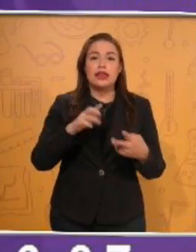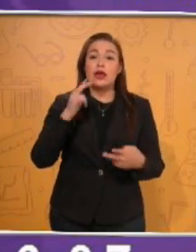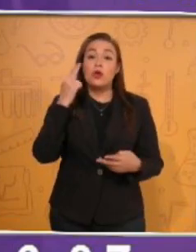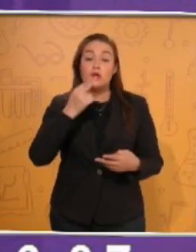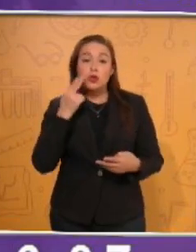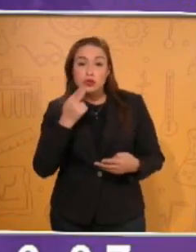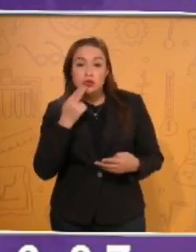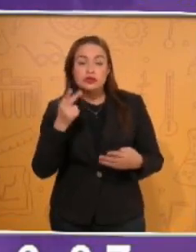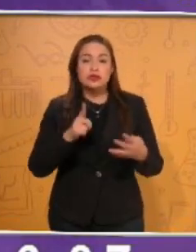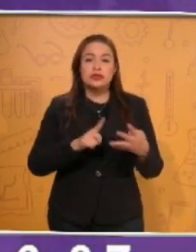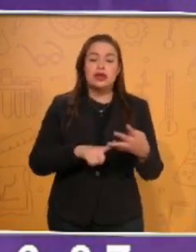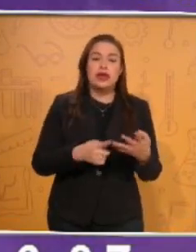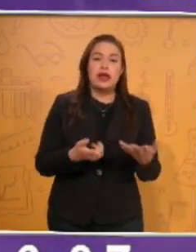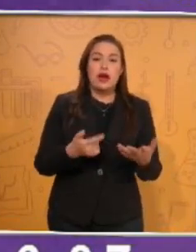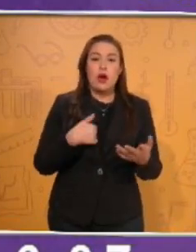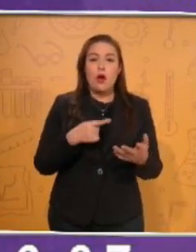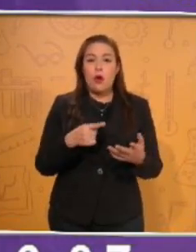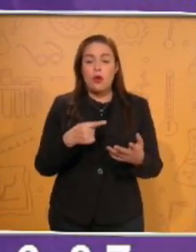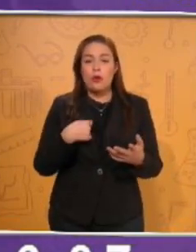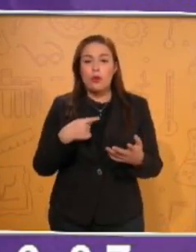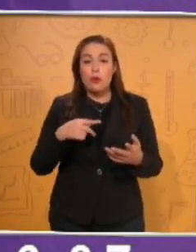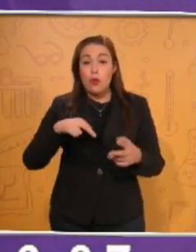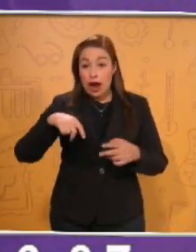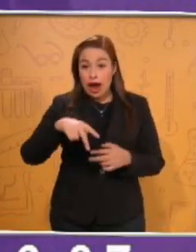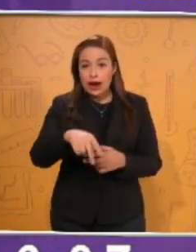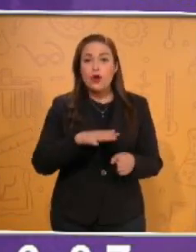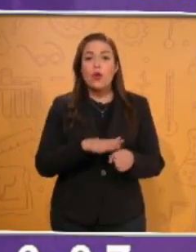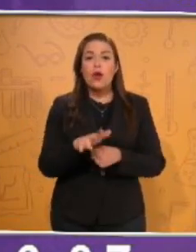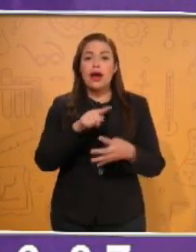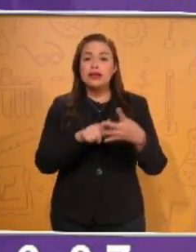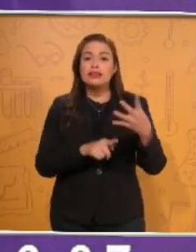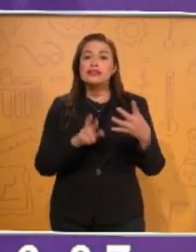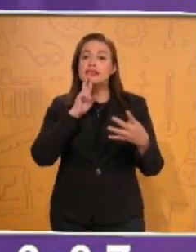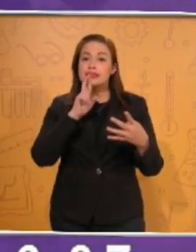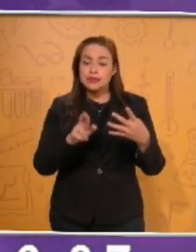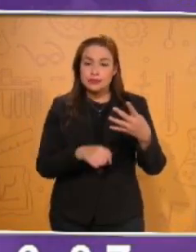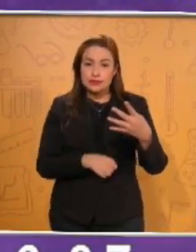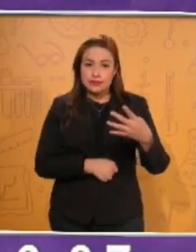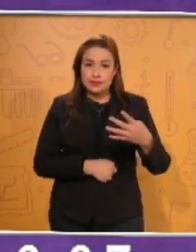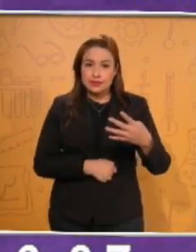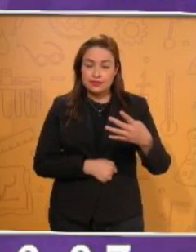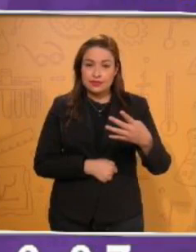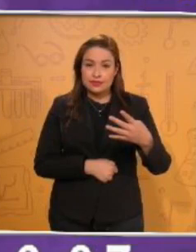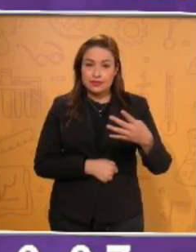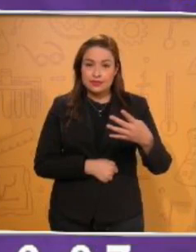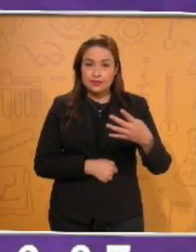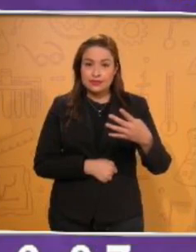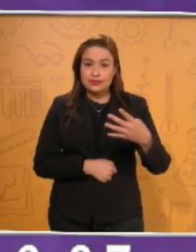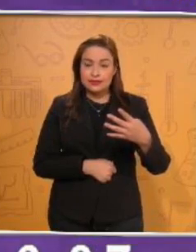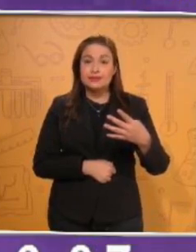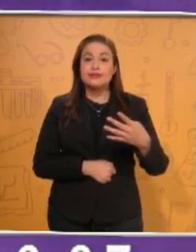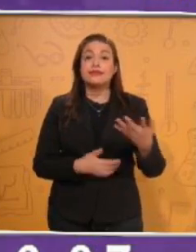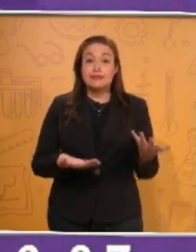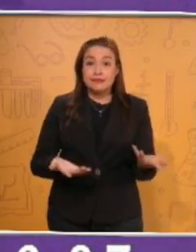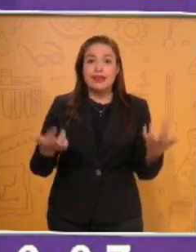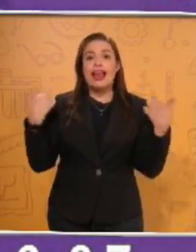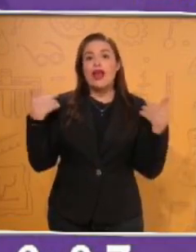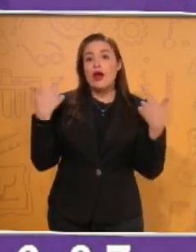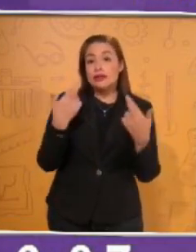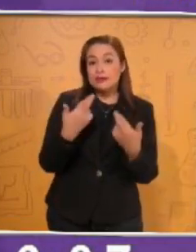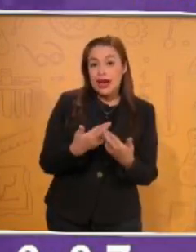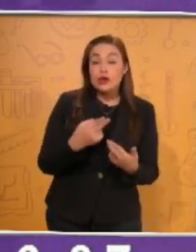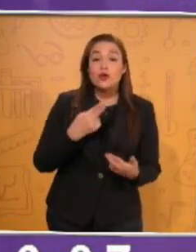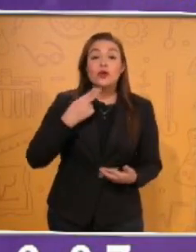And D, went. What's the answer? You are correct. Teachers